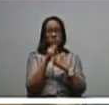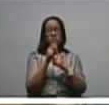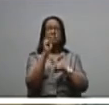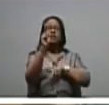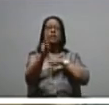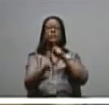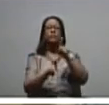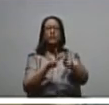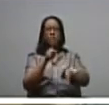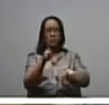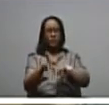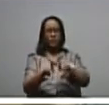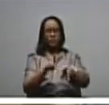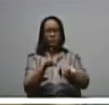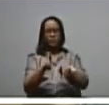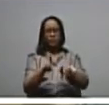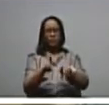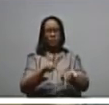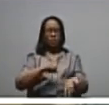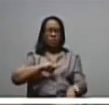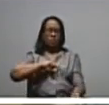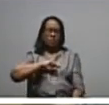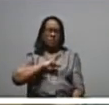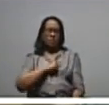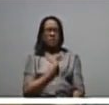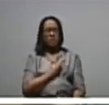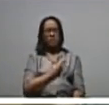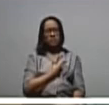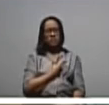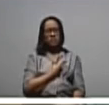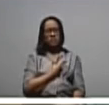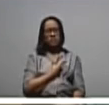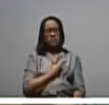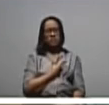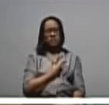those who have injured us. And